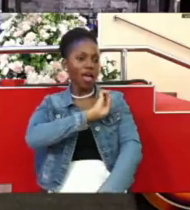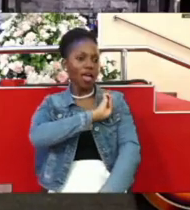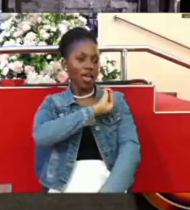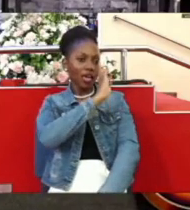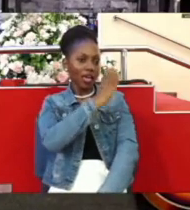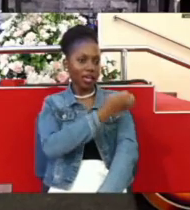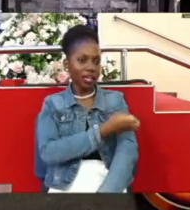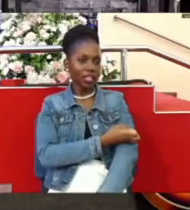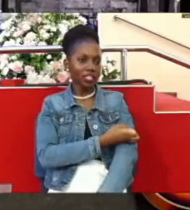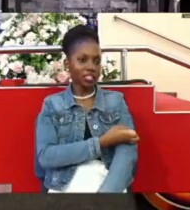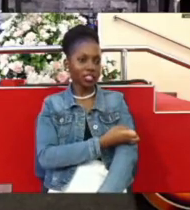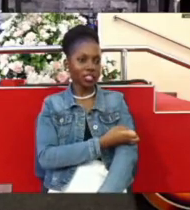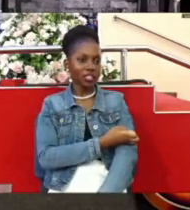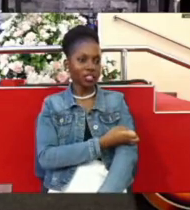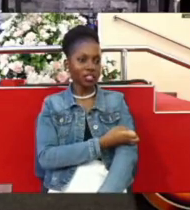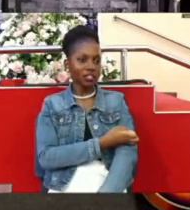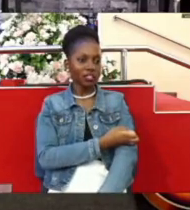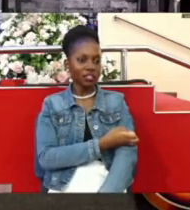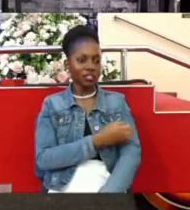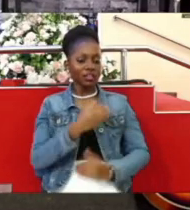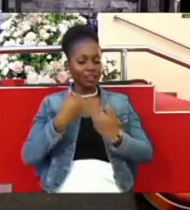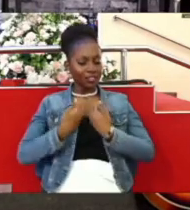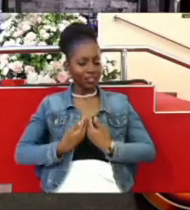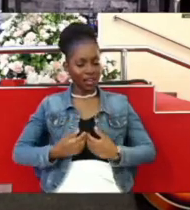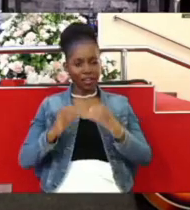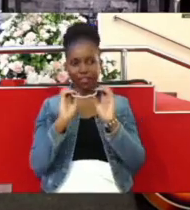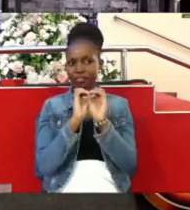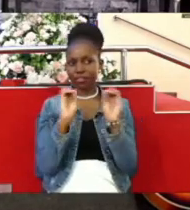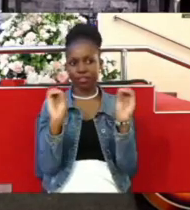weary. So